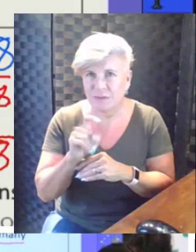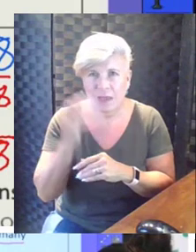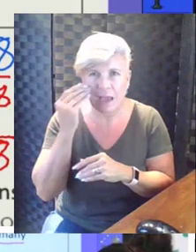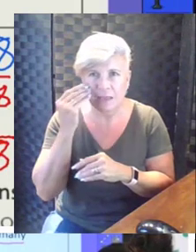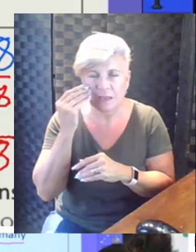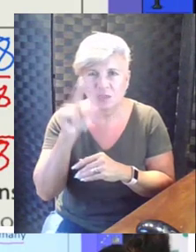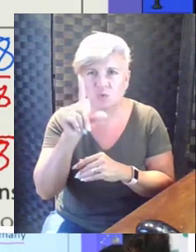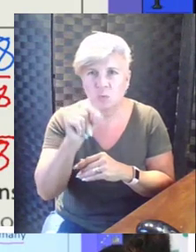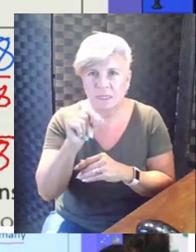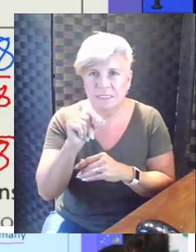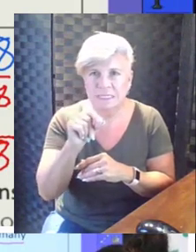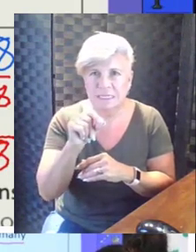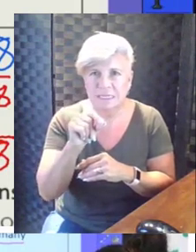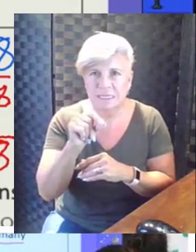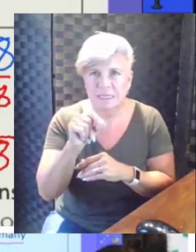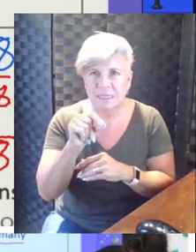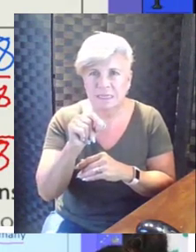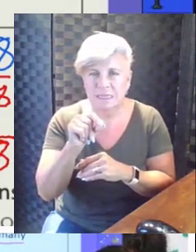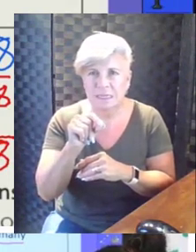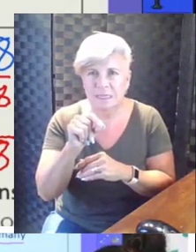I know that 20